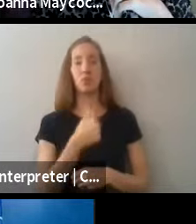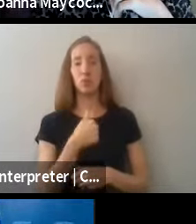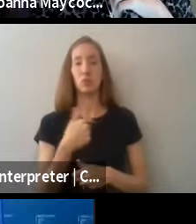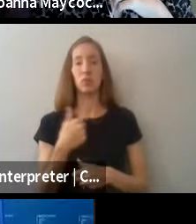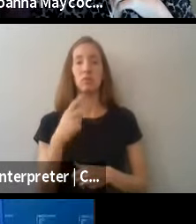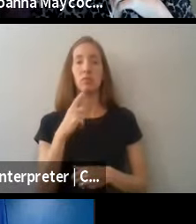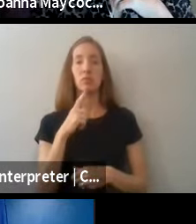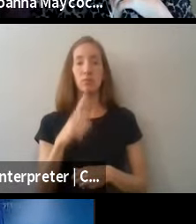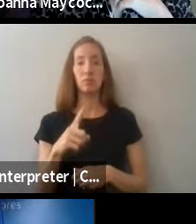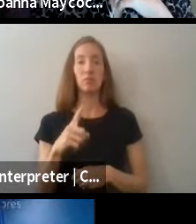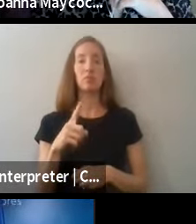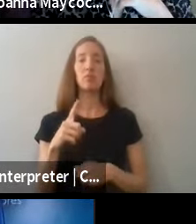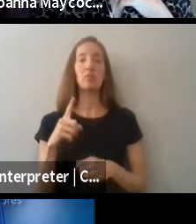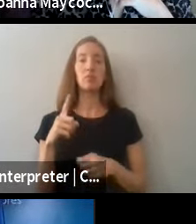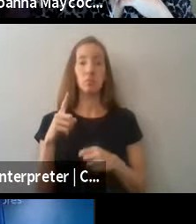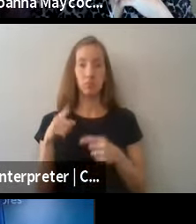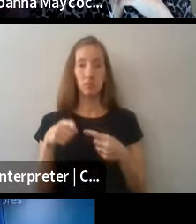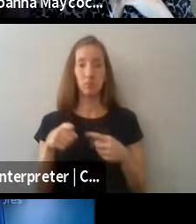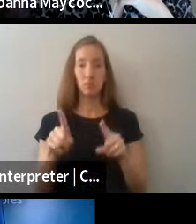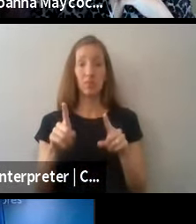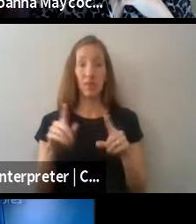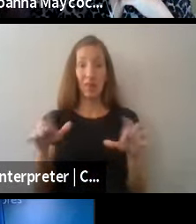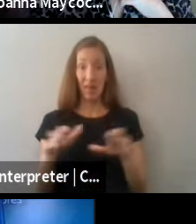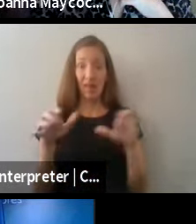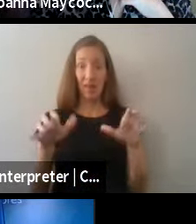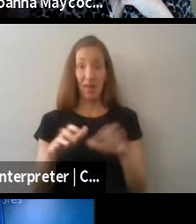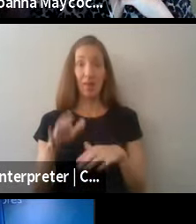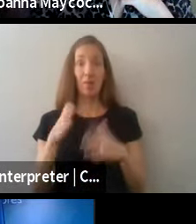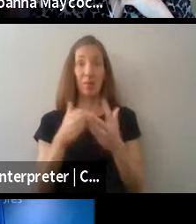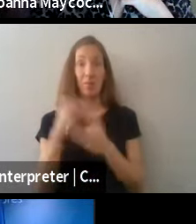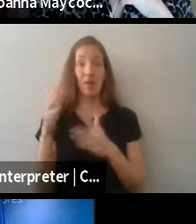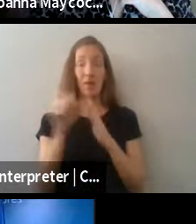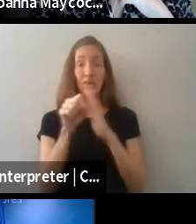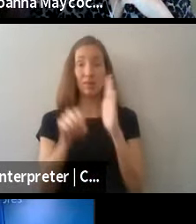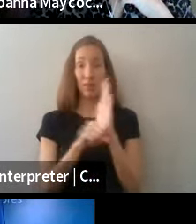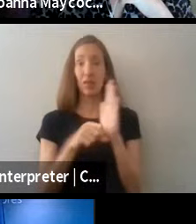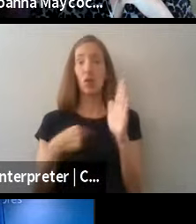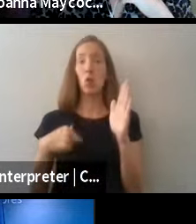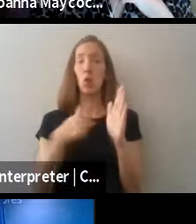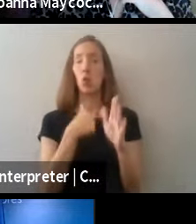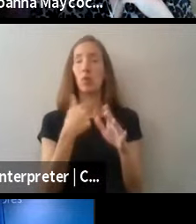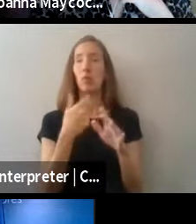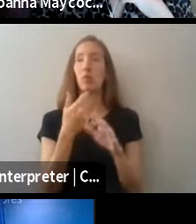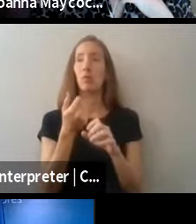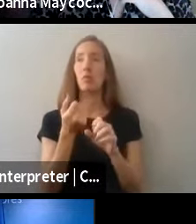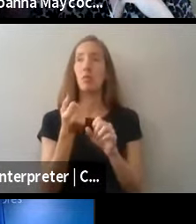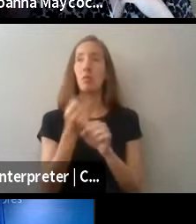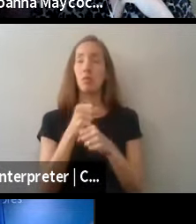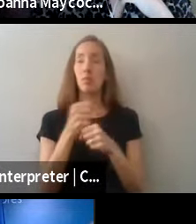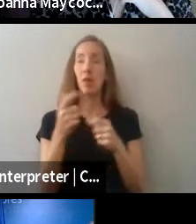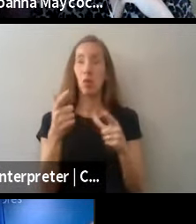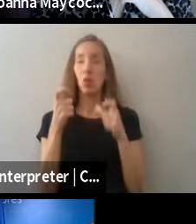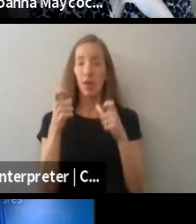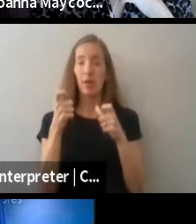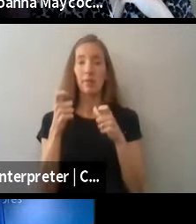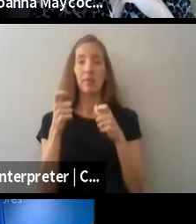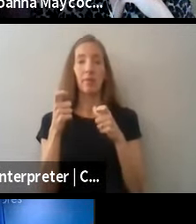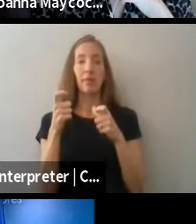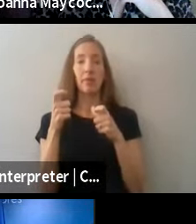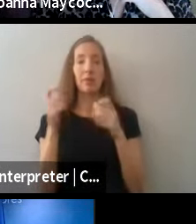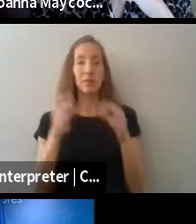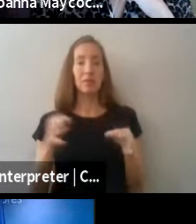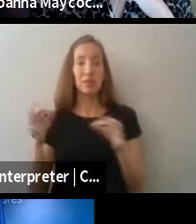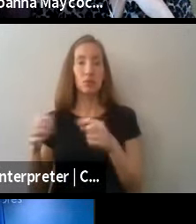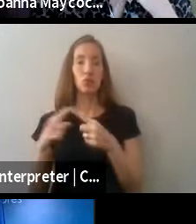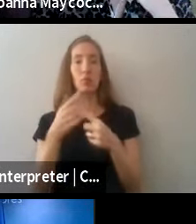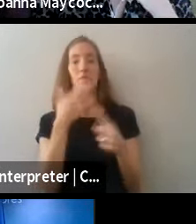society in these times of COVID, we made quick decisions to best support our partner NGOs, and in particular